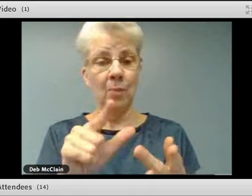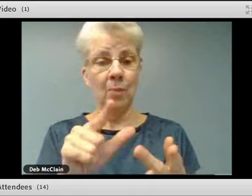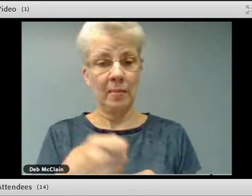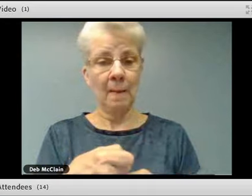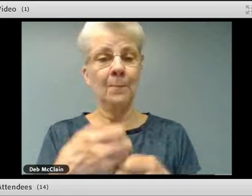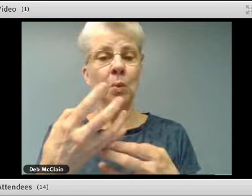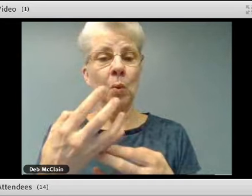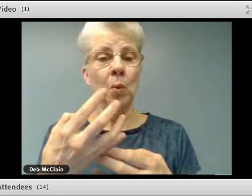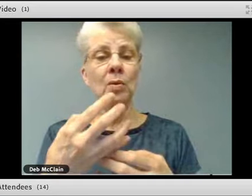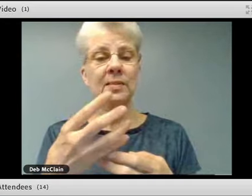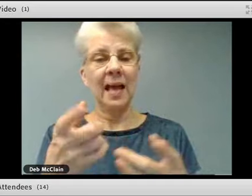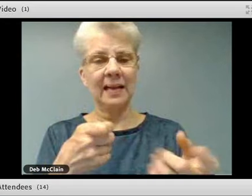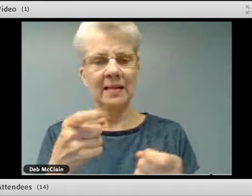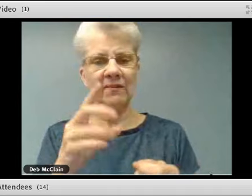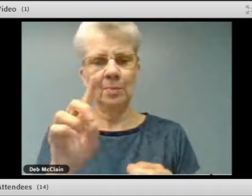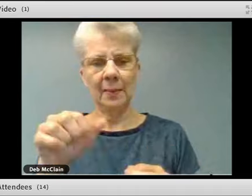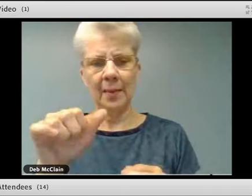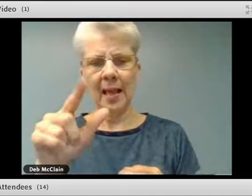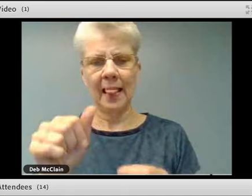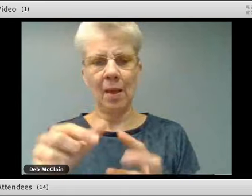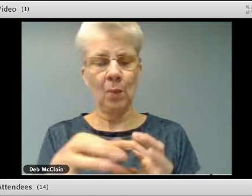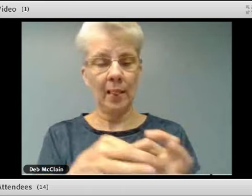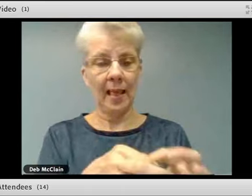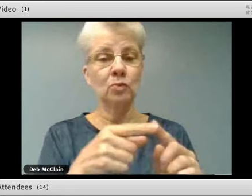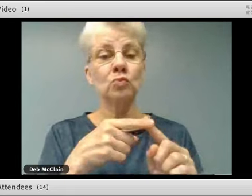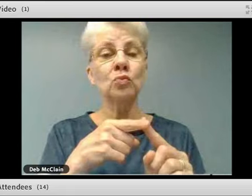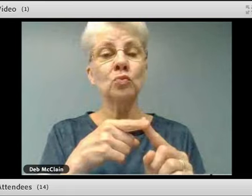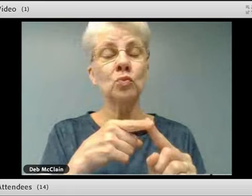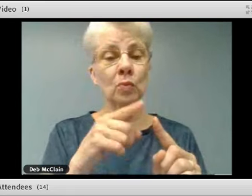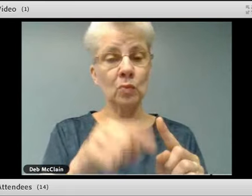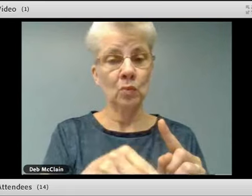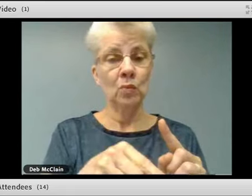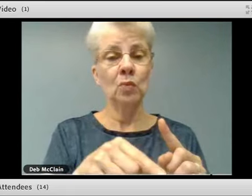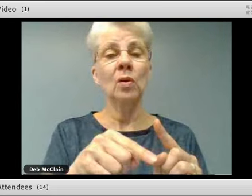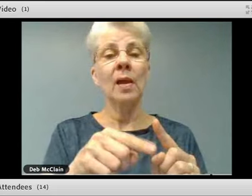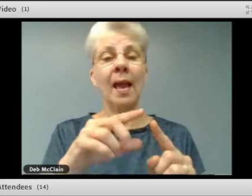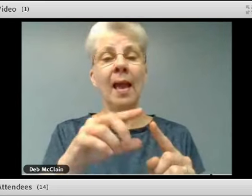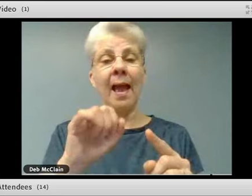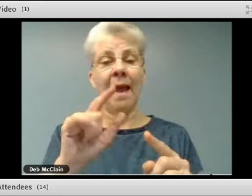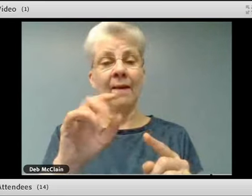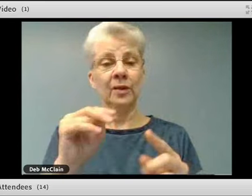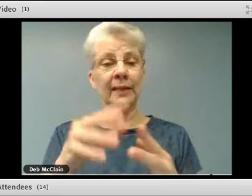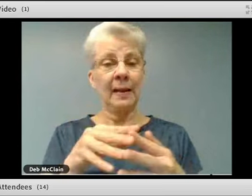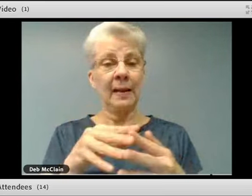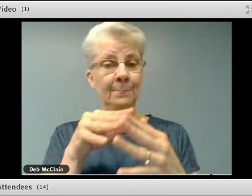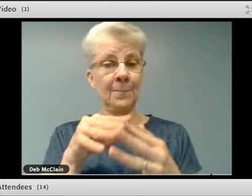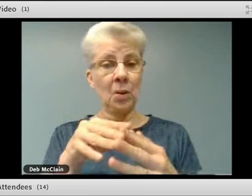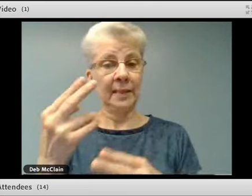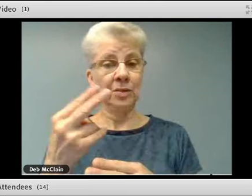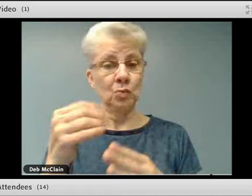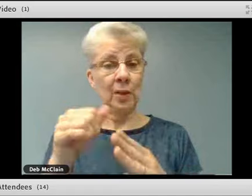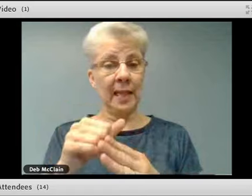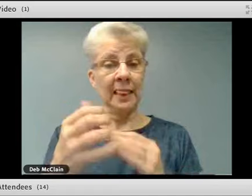pulls content from DPLA related to African American history in the